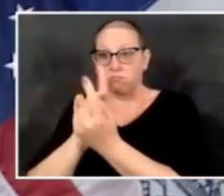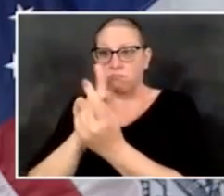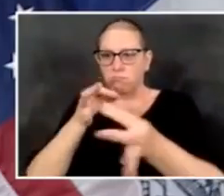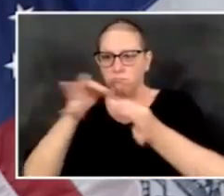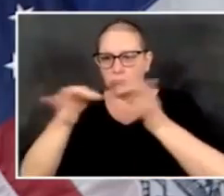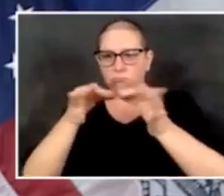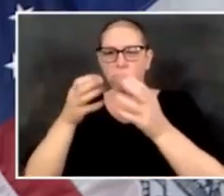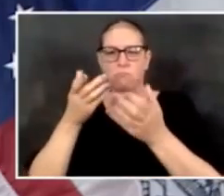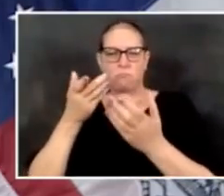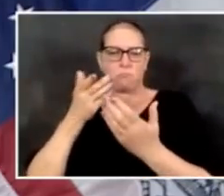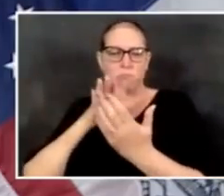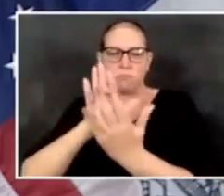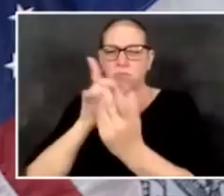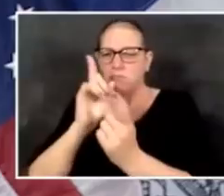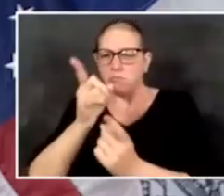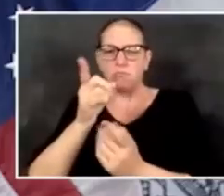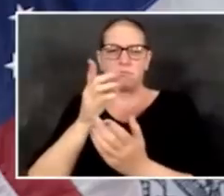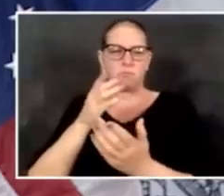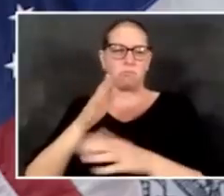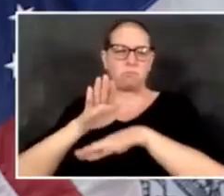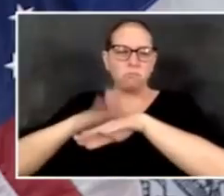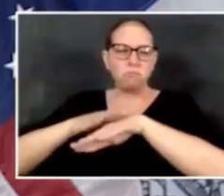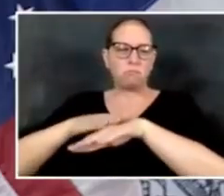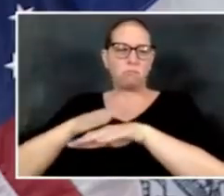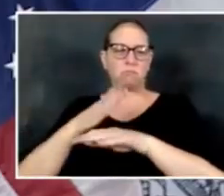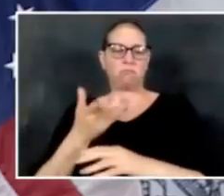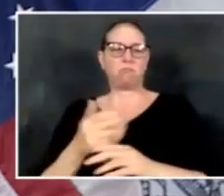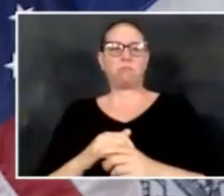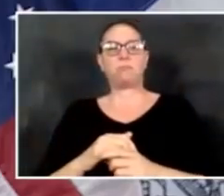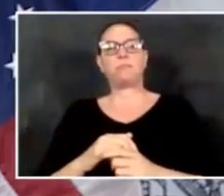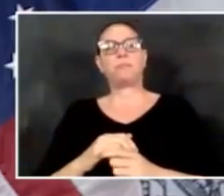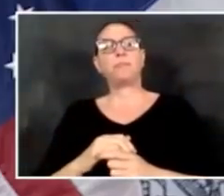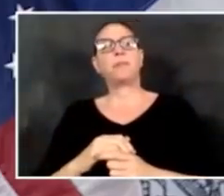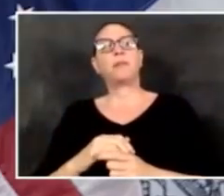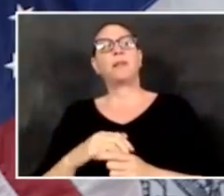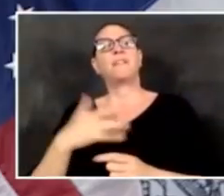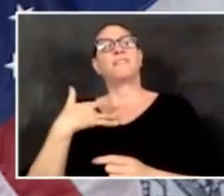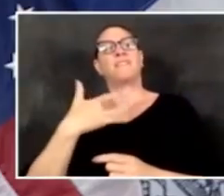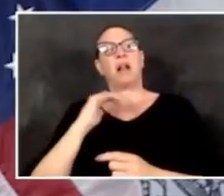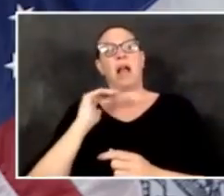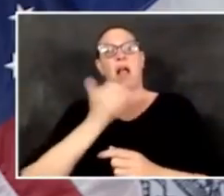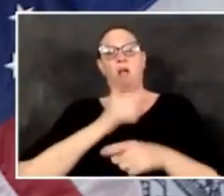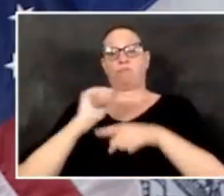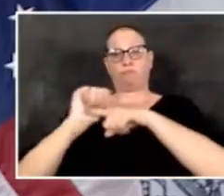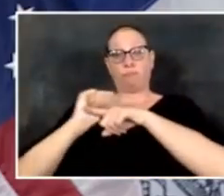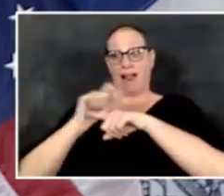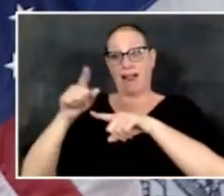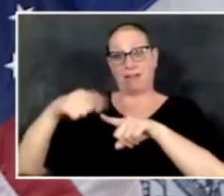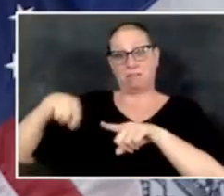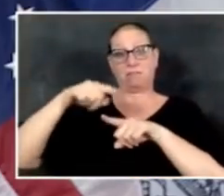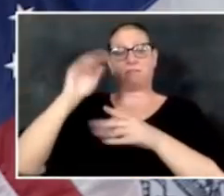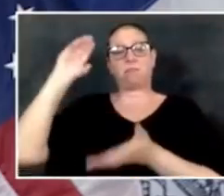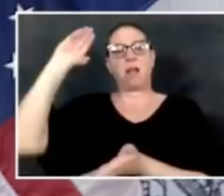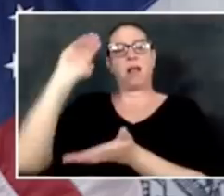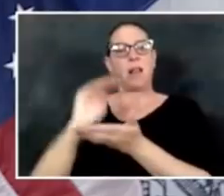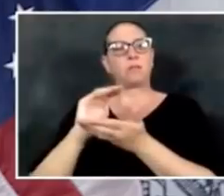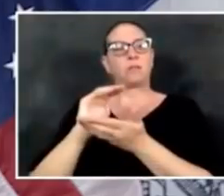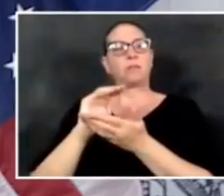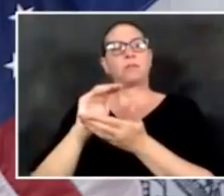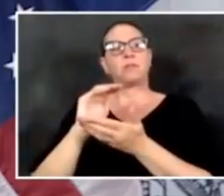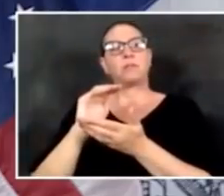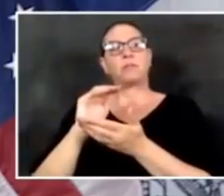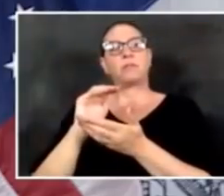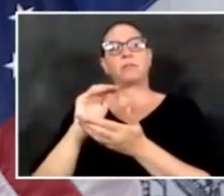people. I think the de-escalation training that was put in place in years past and continues